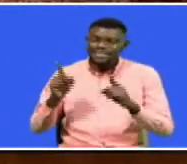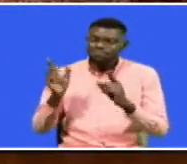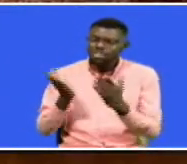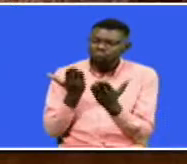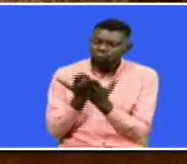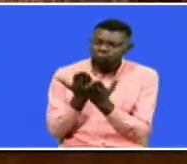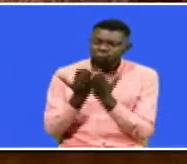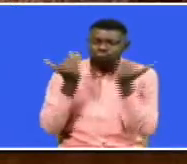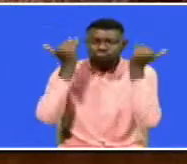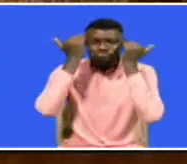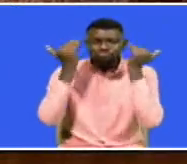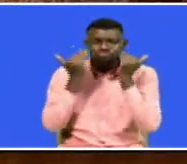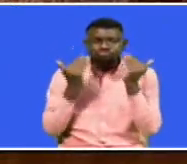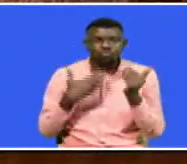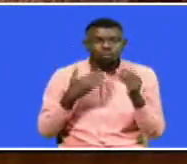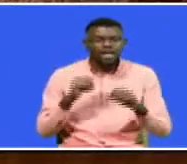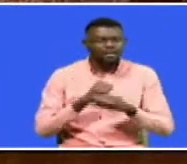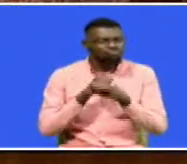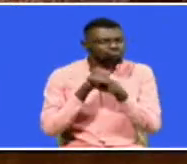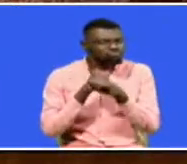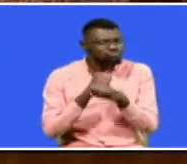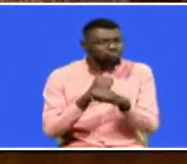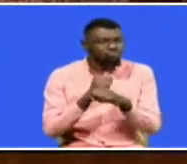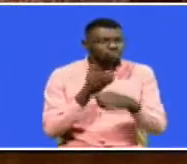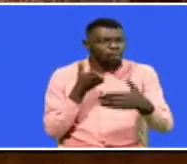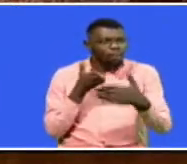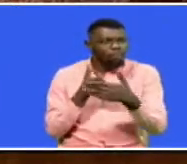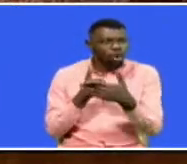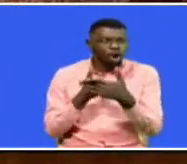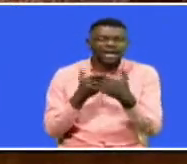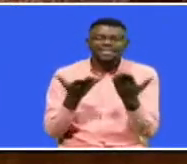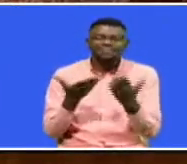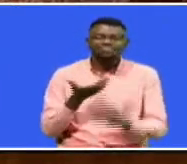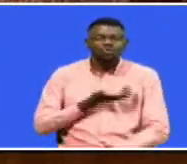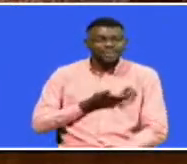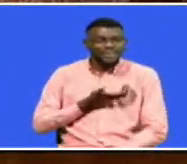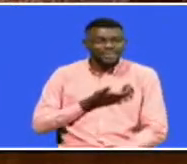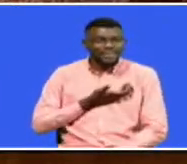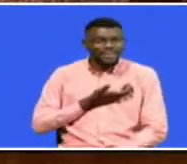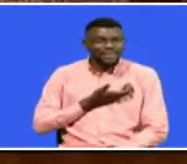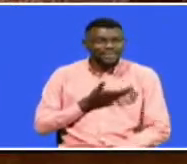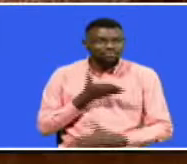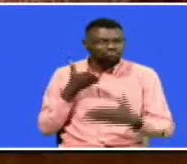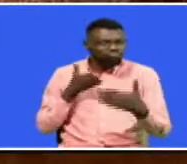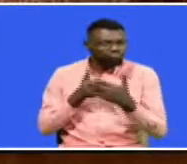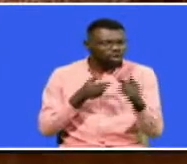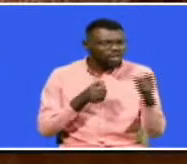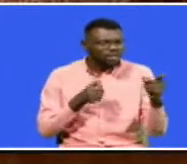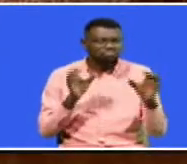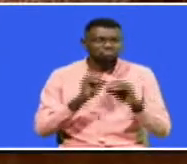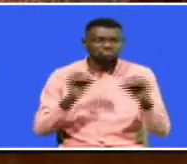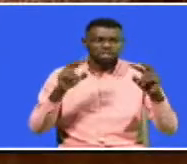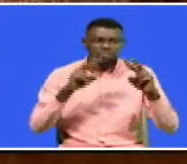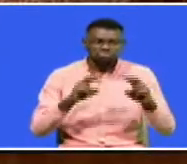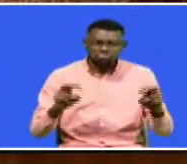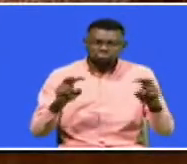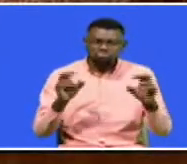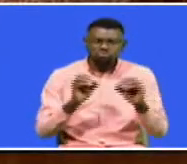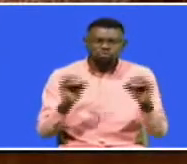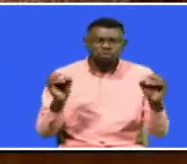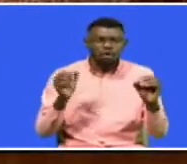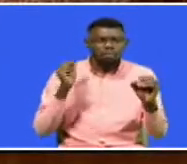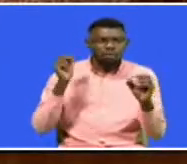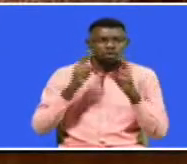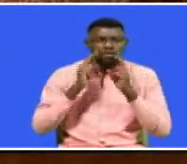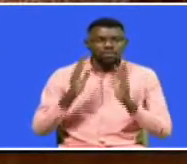in court seeking to stop the Justice Agri Mchelule Tribunal from investigating her. KTN's political